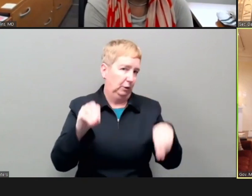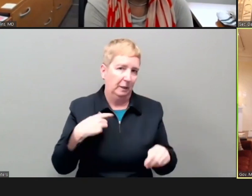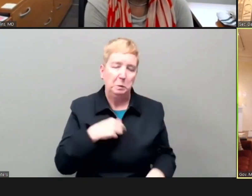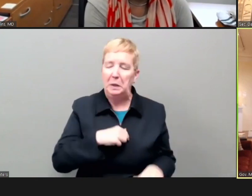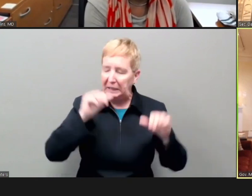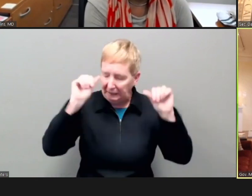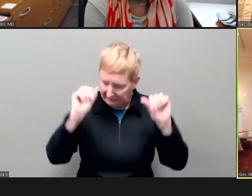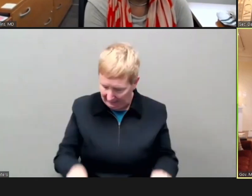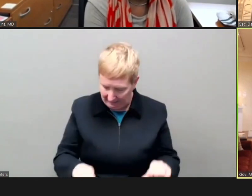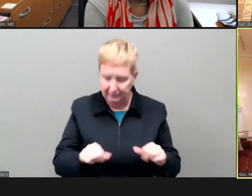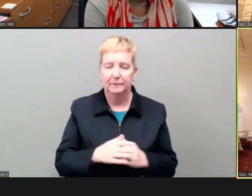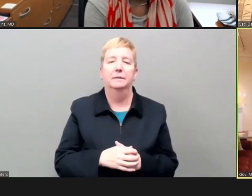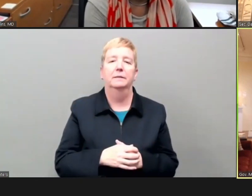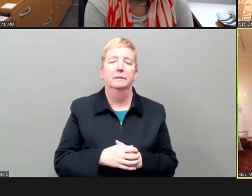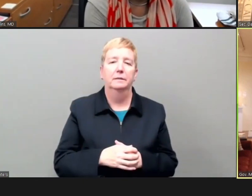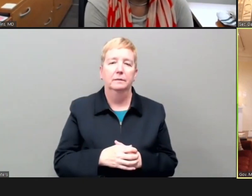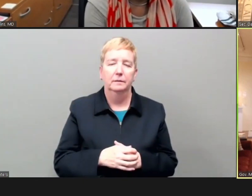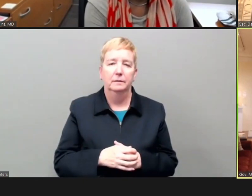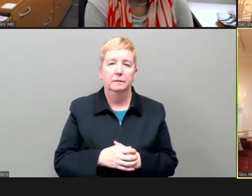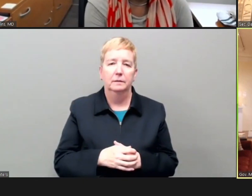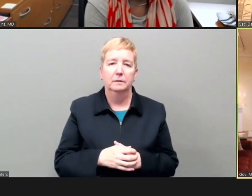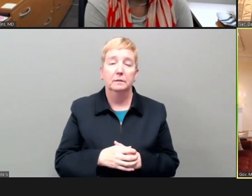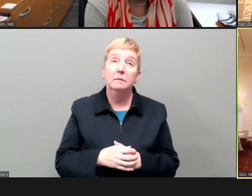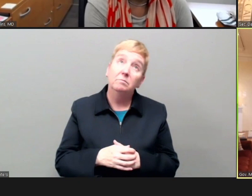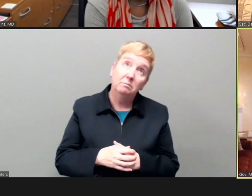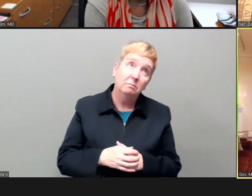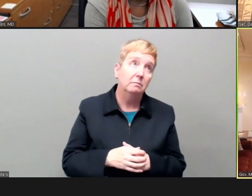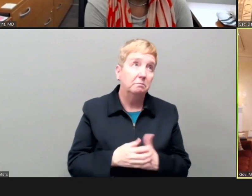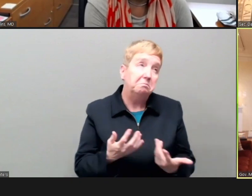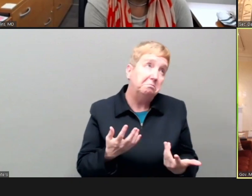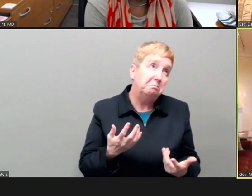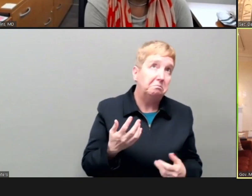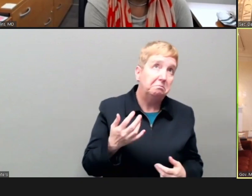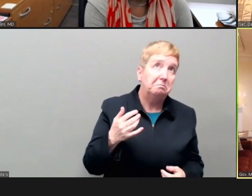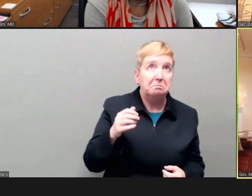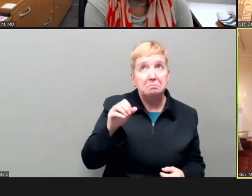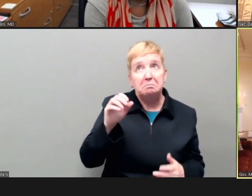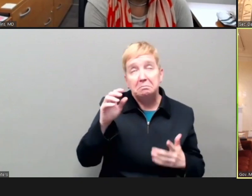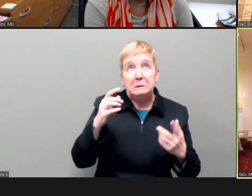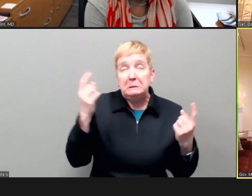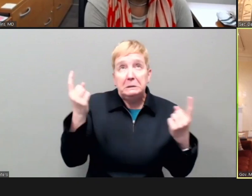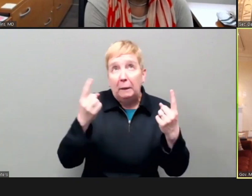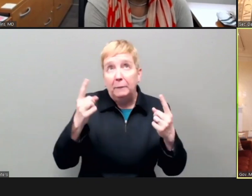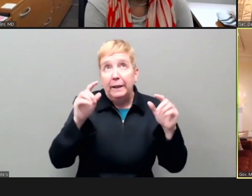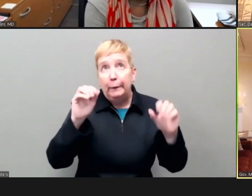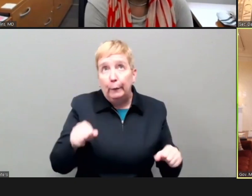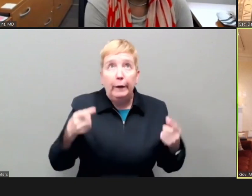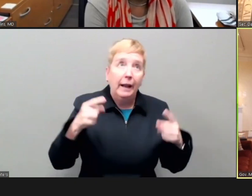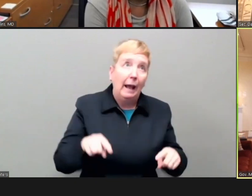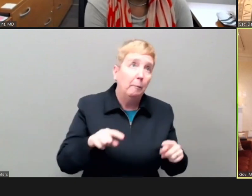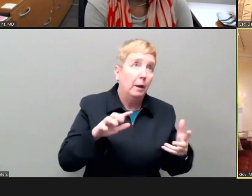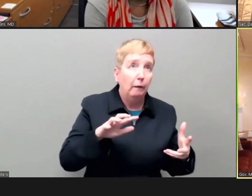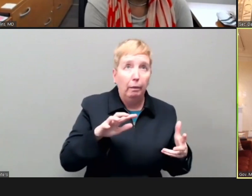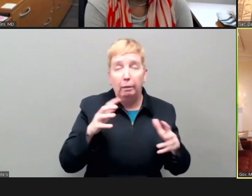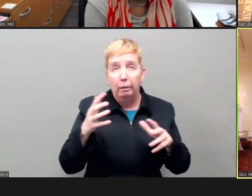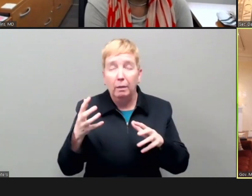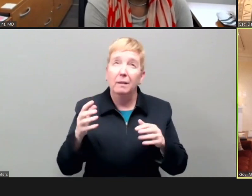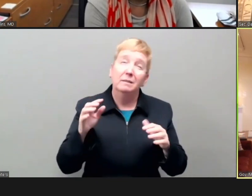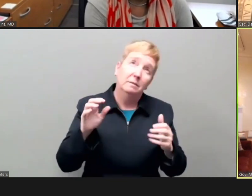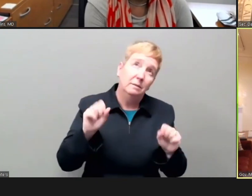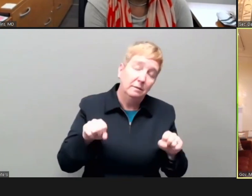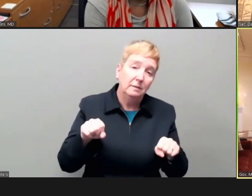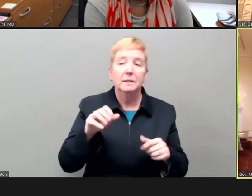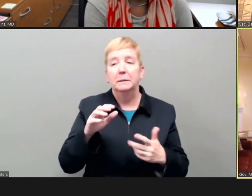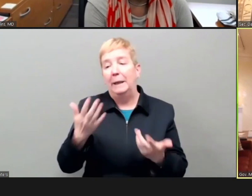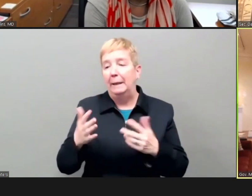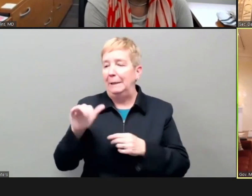And so is there a possibility that something dramatic occurs? And then you look at the data. What are the case